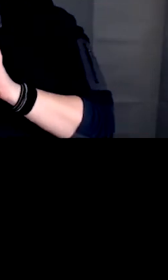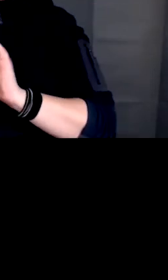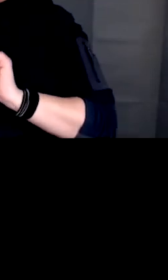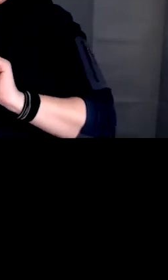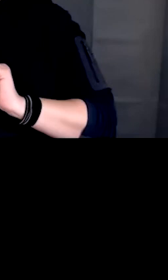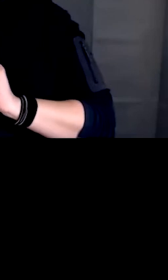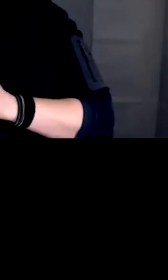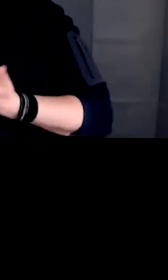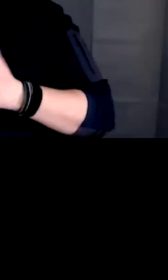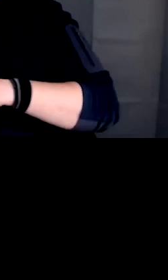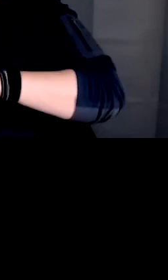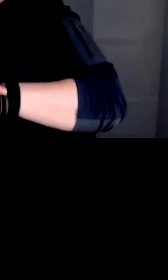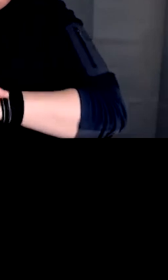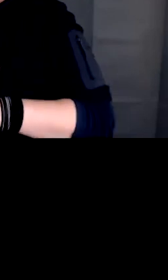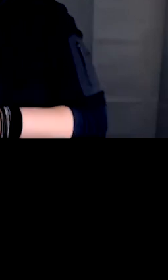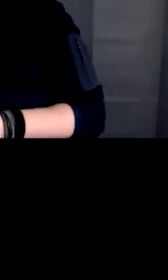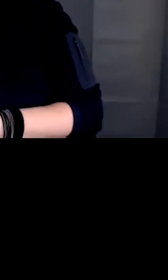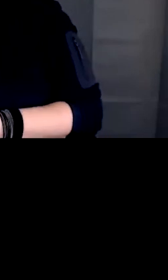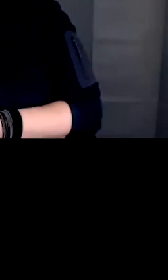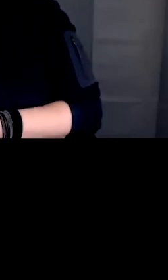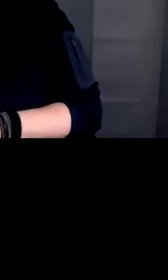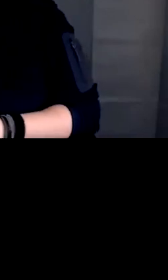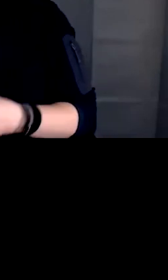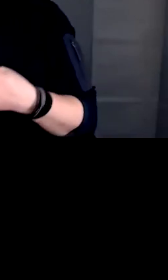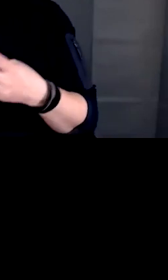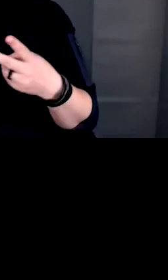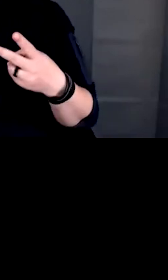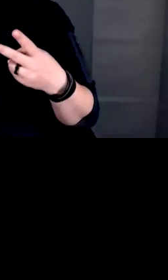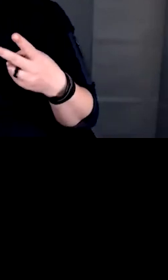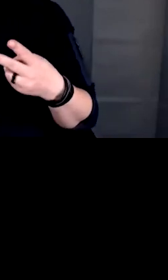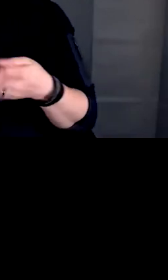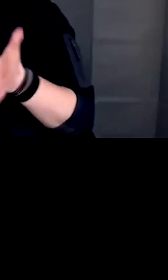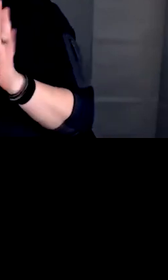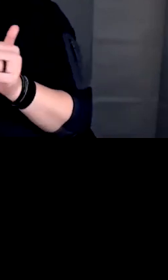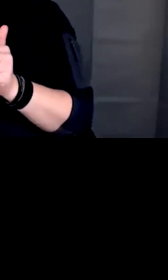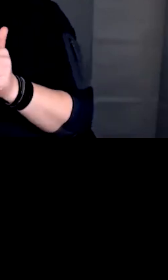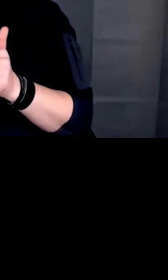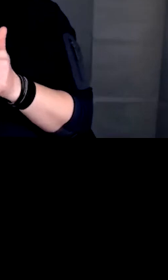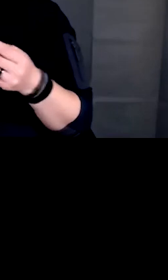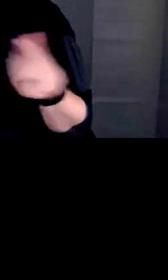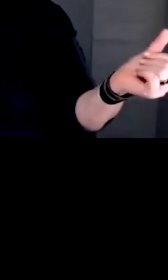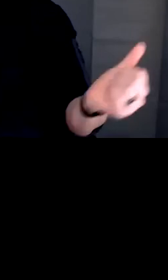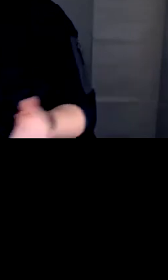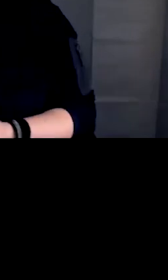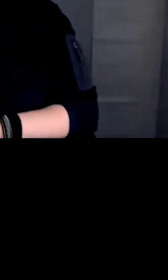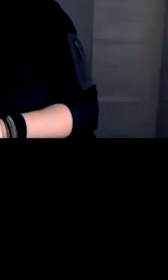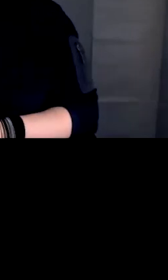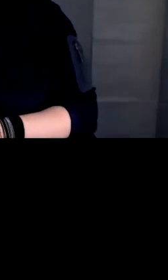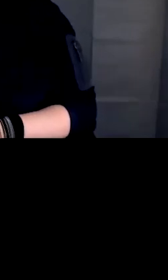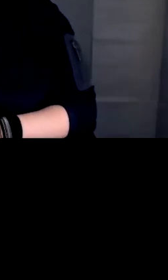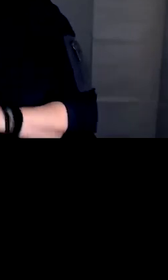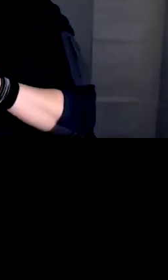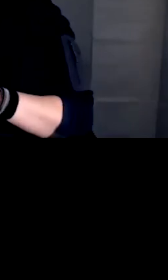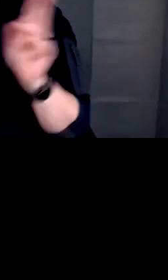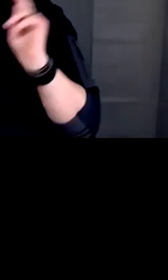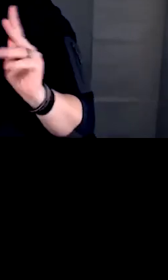networks to overcome things like bigotry, prejudice, and racism, the way to do it is actually straightforward. It's just find people